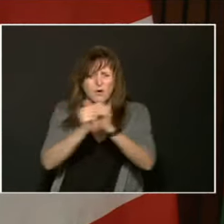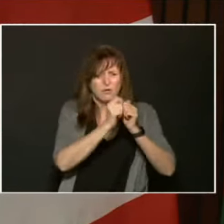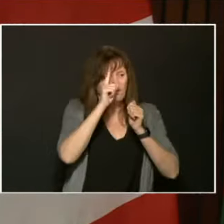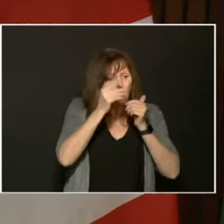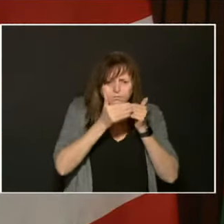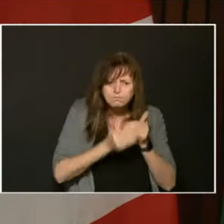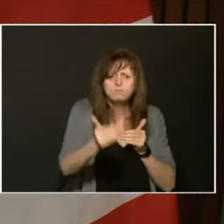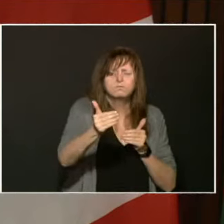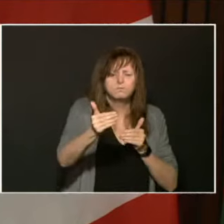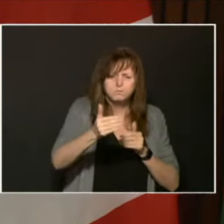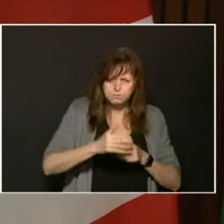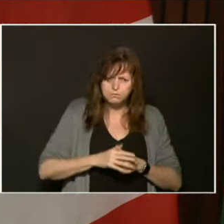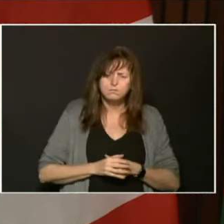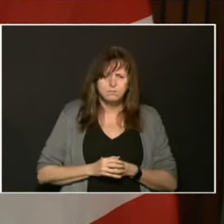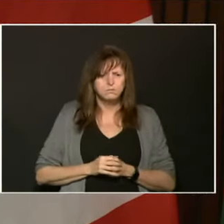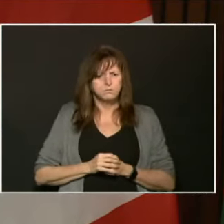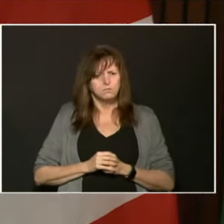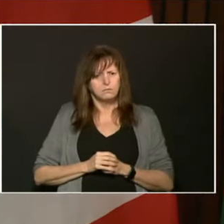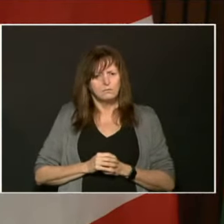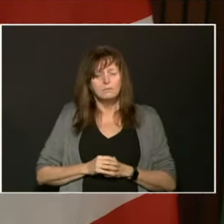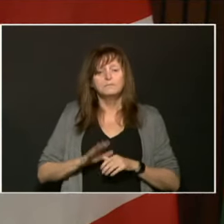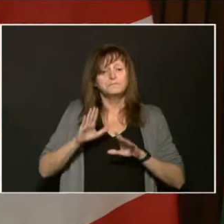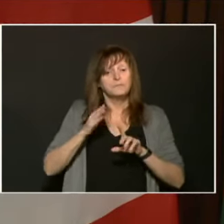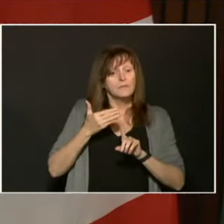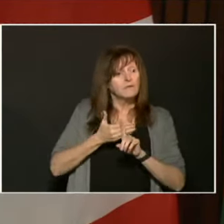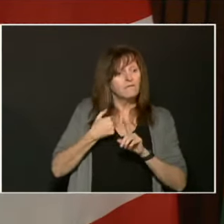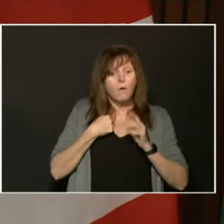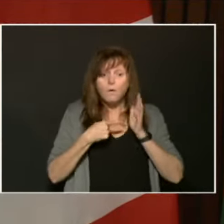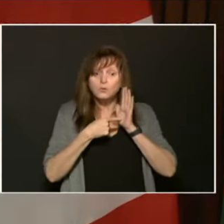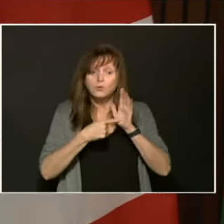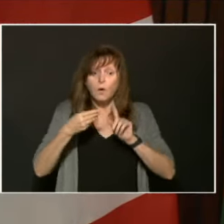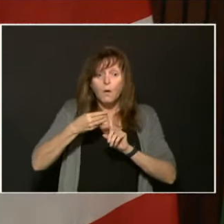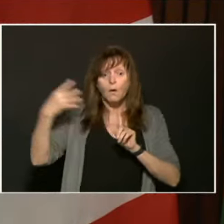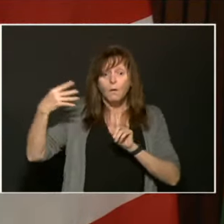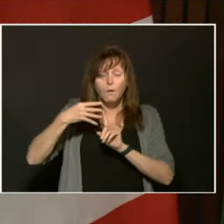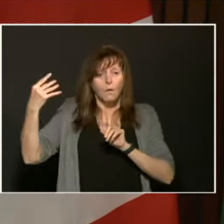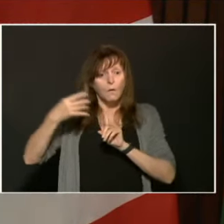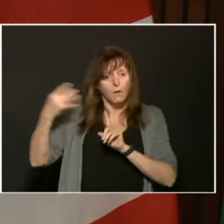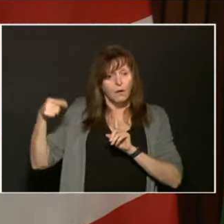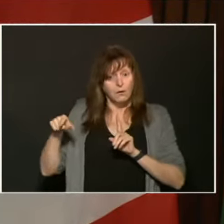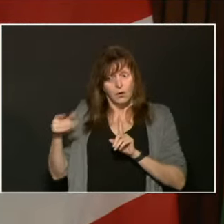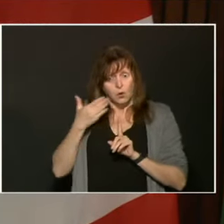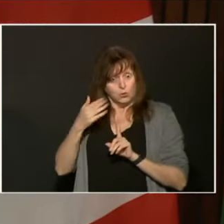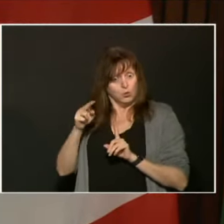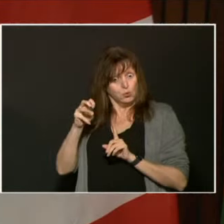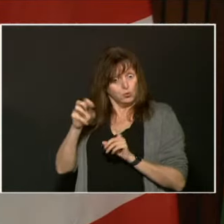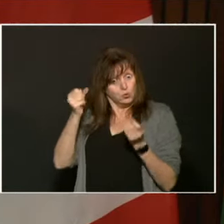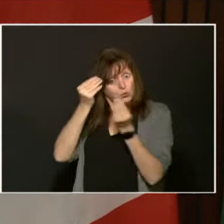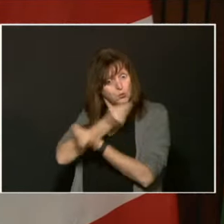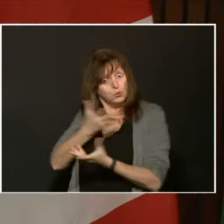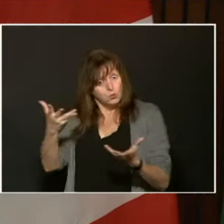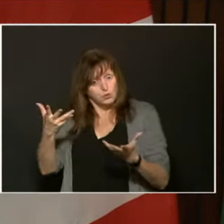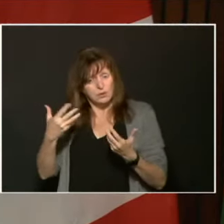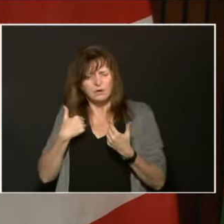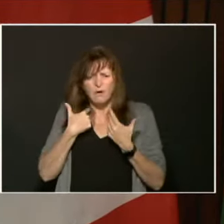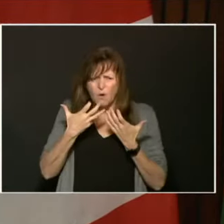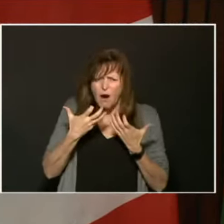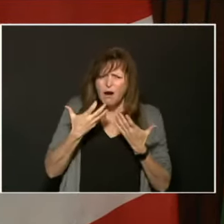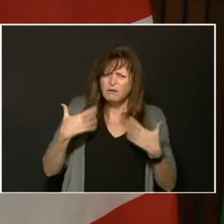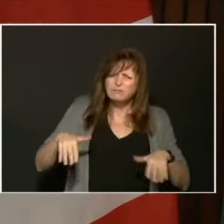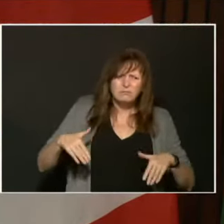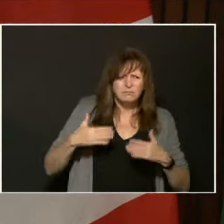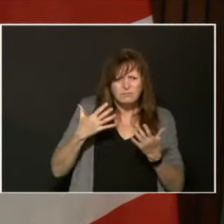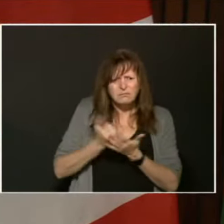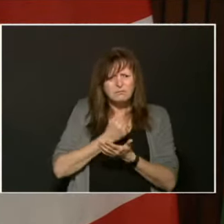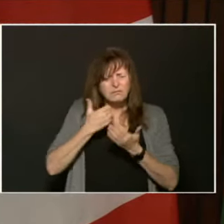the results today, which are mostly good news, let me start by thanking you for our progress. And